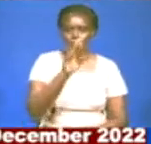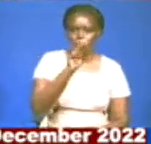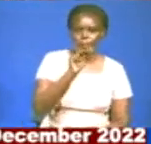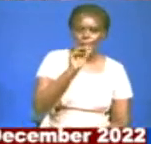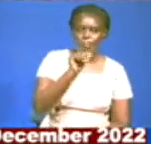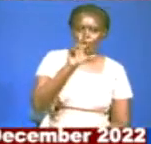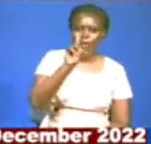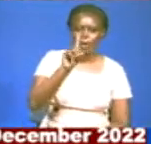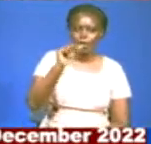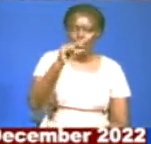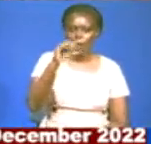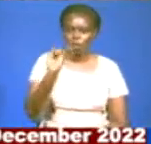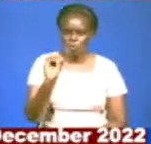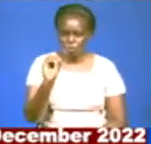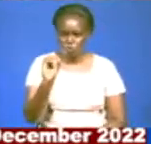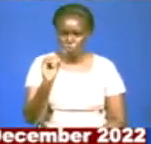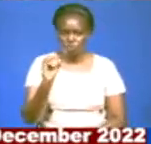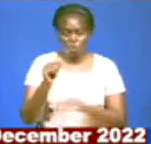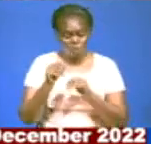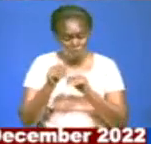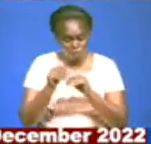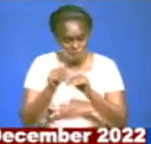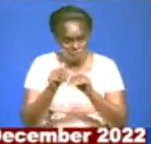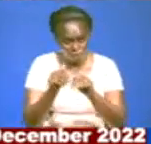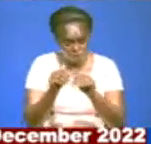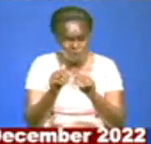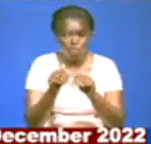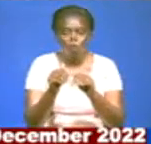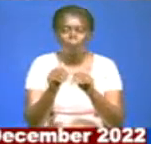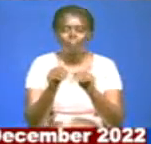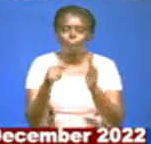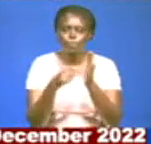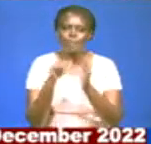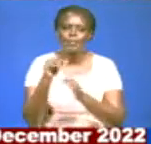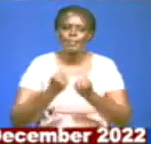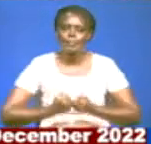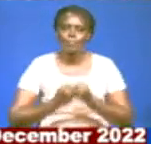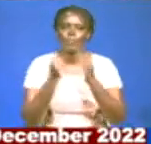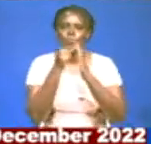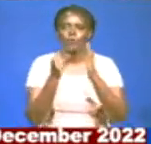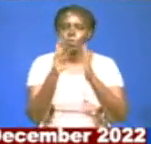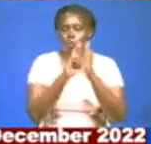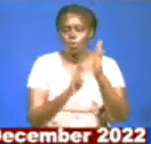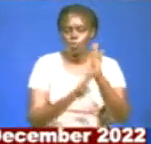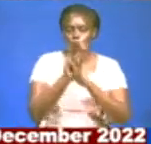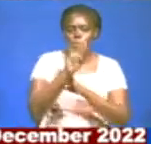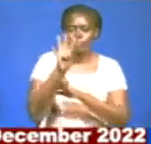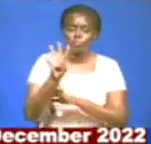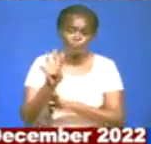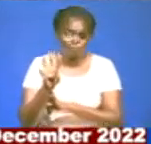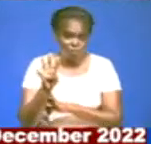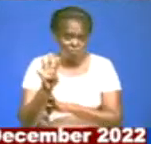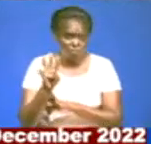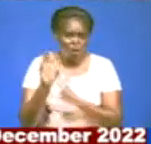Yeah, thank you very much, Chair. To follow up on what Senator Sifuna said, Chair, in rule number 24, no